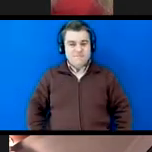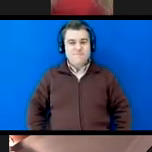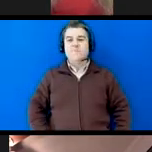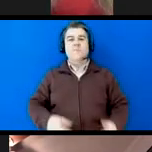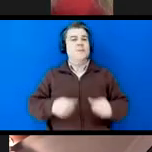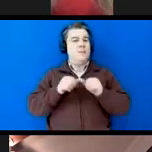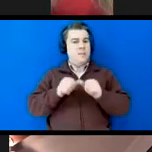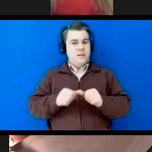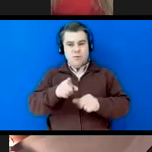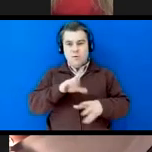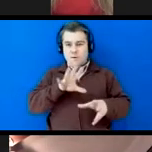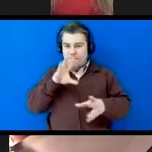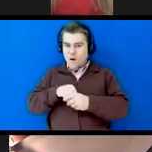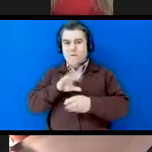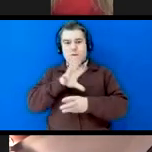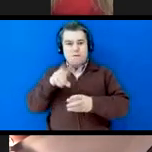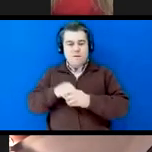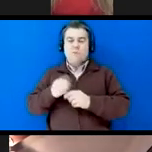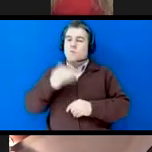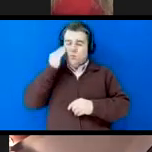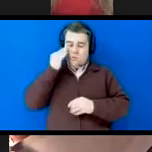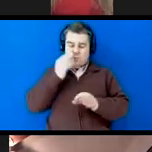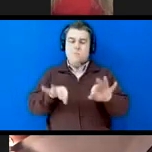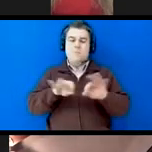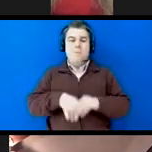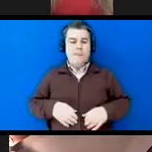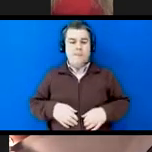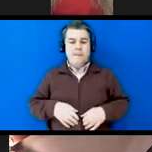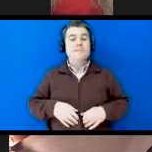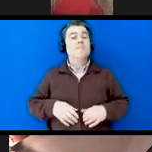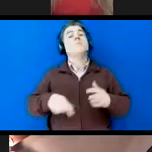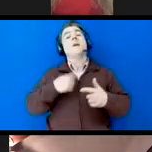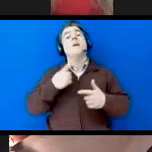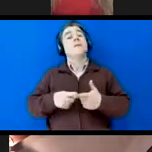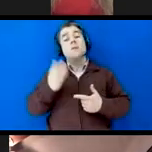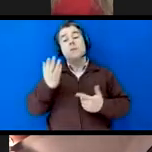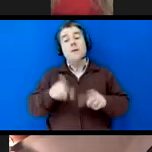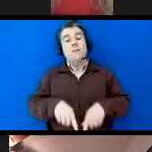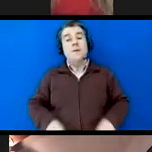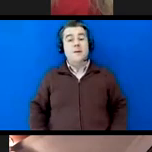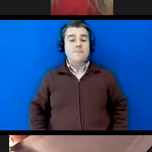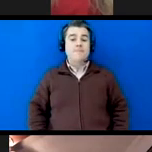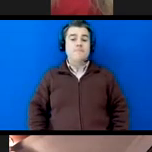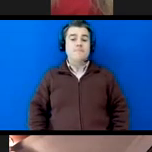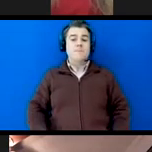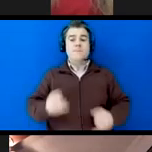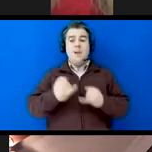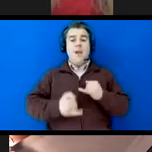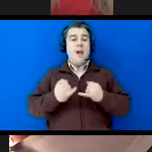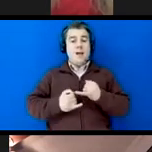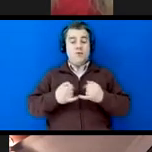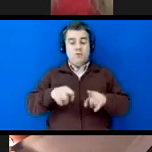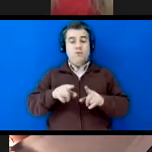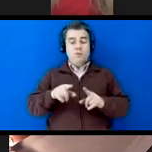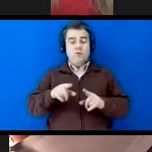staying you involved, and we know this is the key. So then what is going to happen is at the end of the trial period, 2